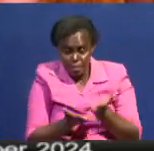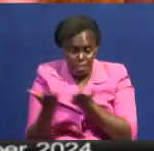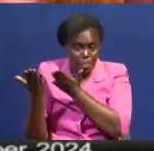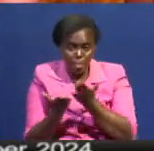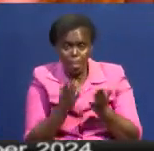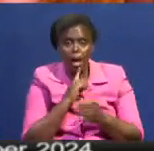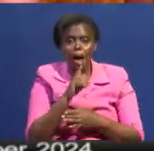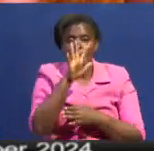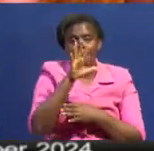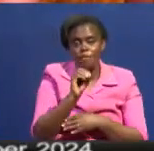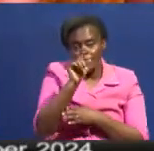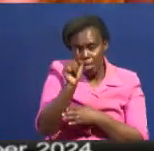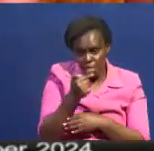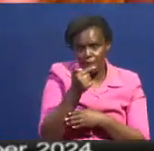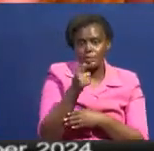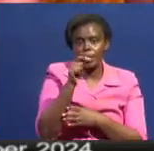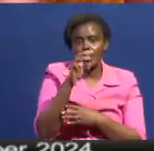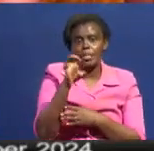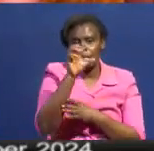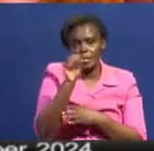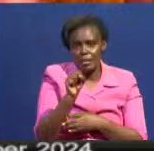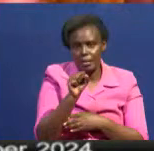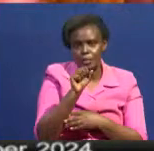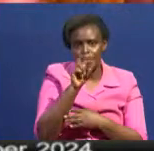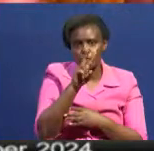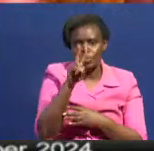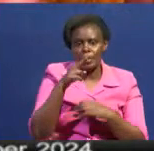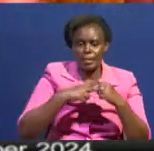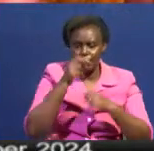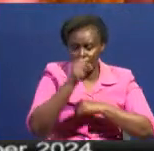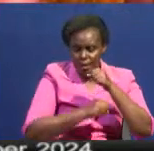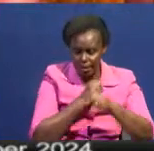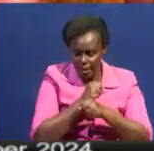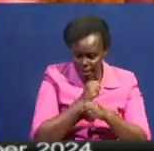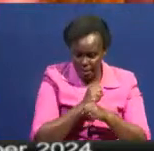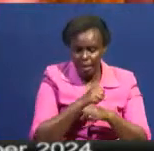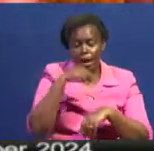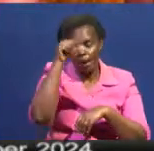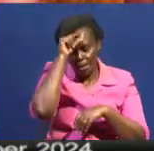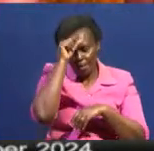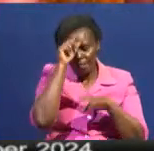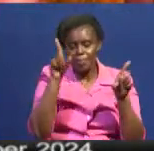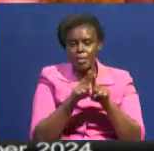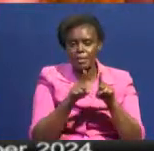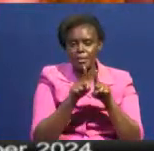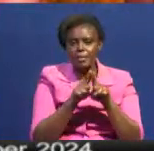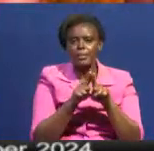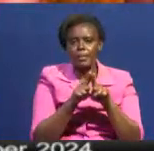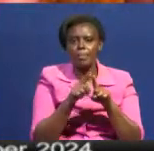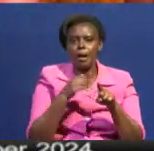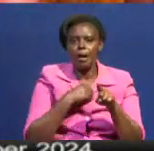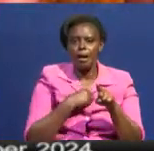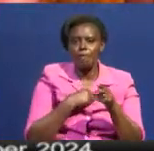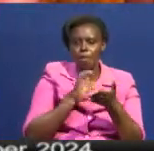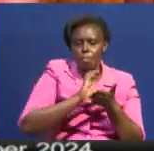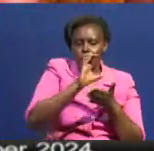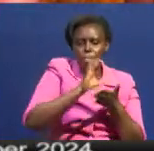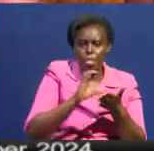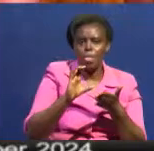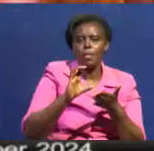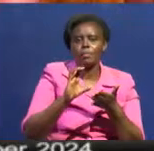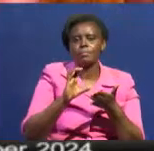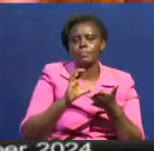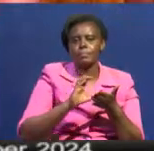to 150,000 metric tons by 2027. The government has also raised disbursements from the